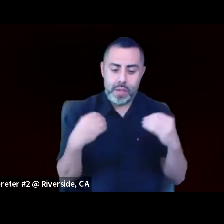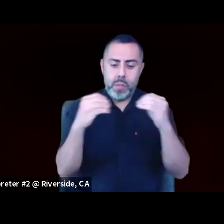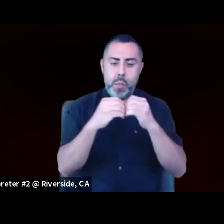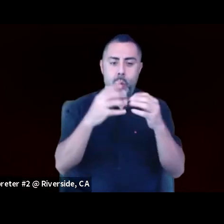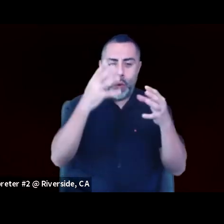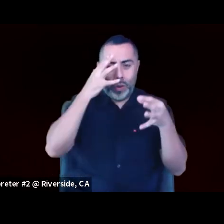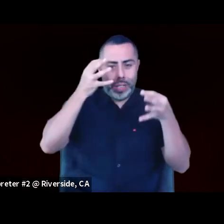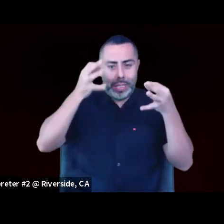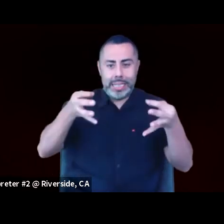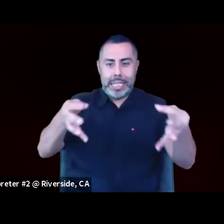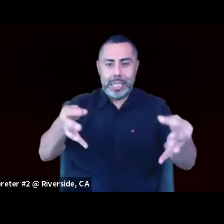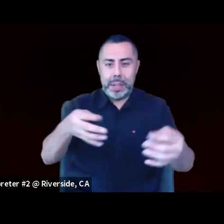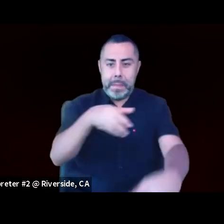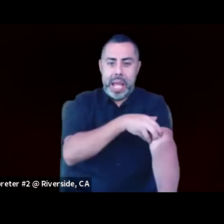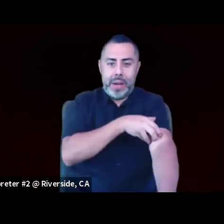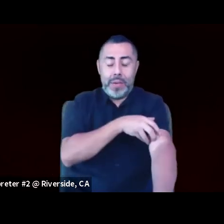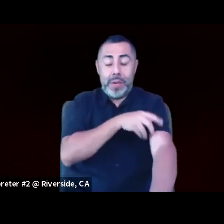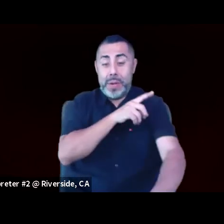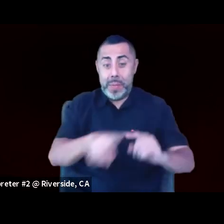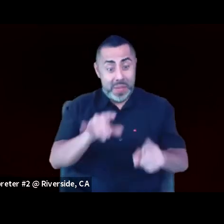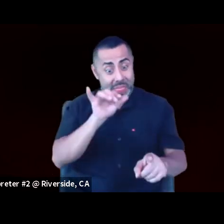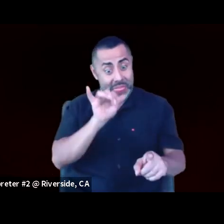that's a conversation for another day.